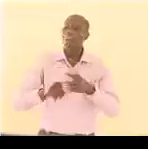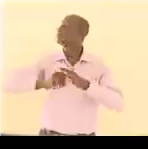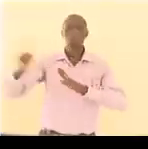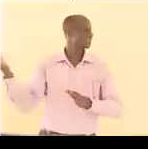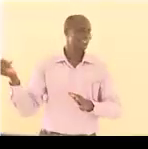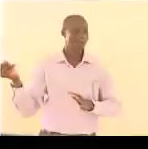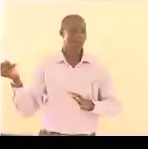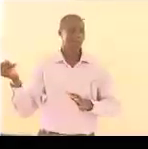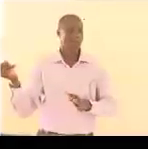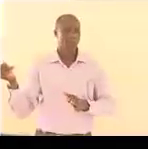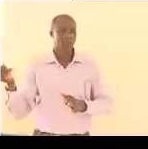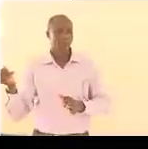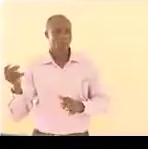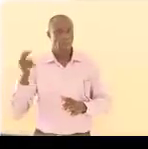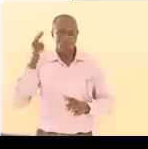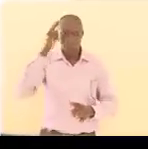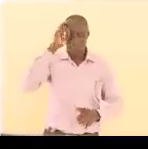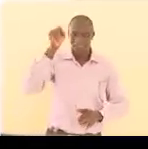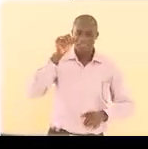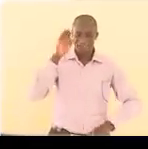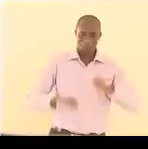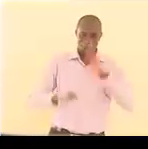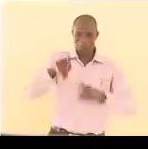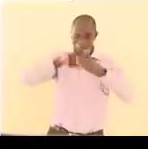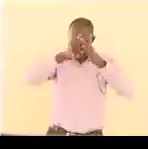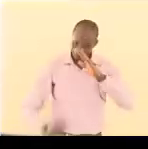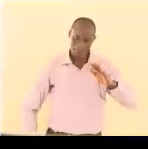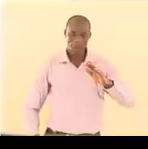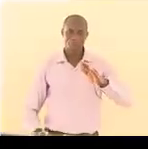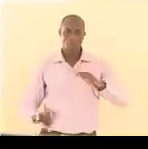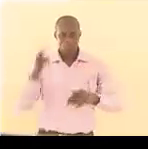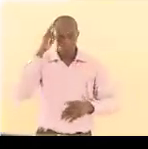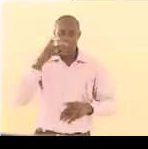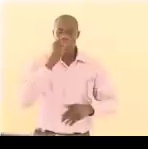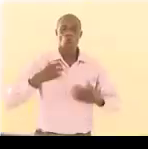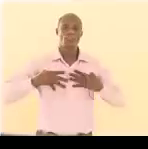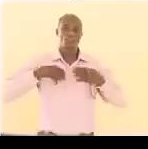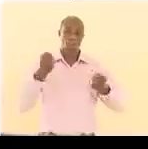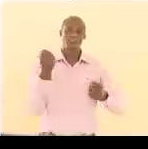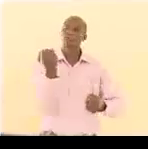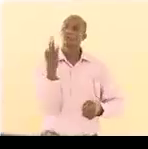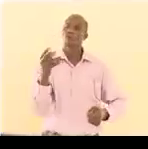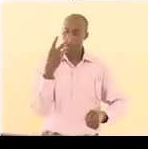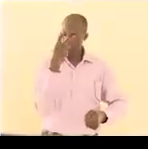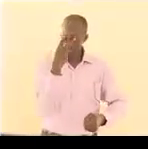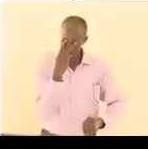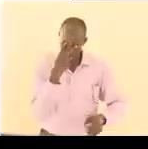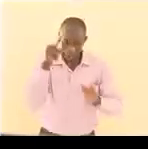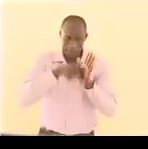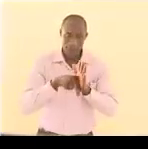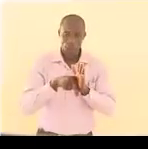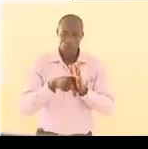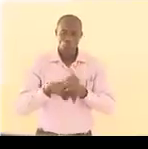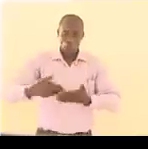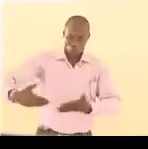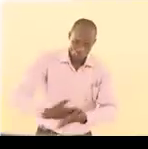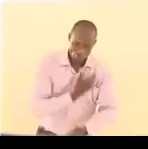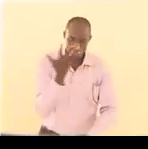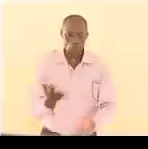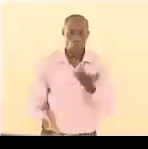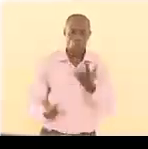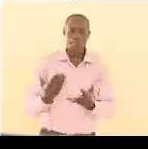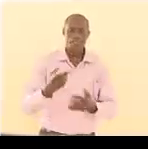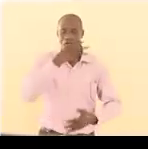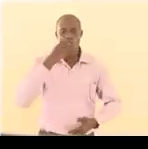fears vanished and his doubts disappeared. He was healed of his blindness. A new